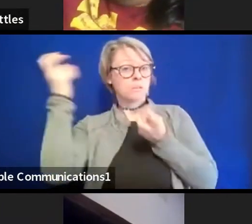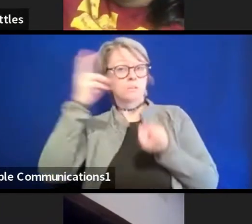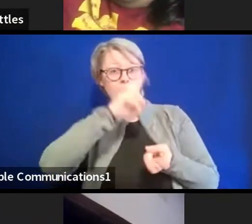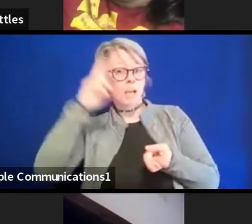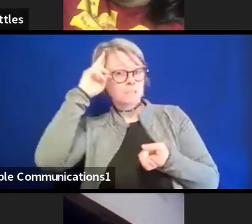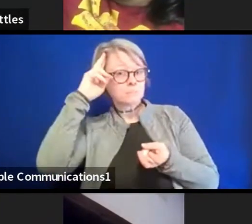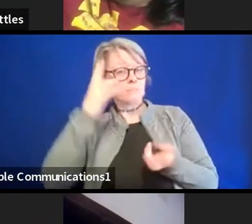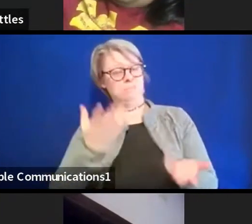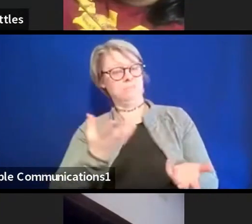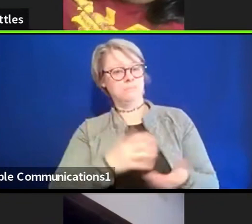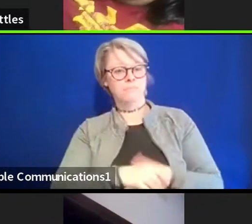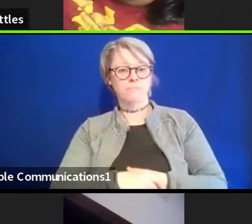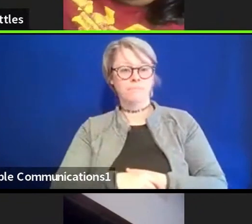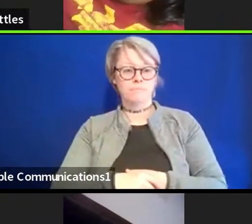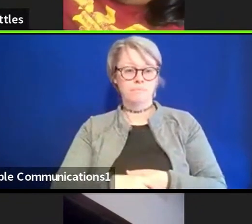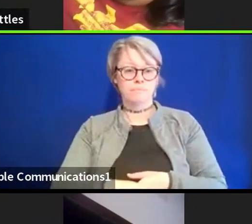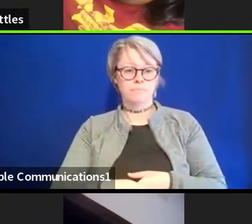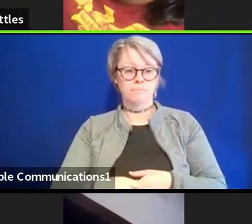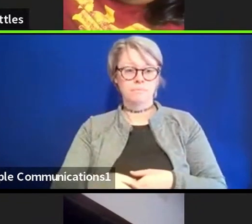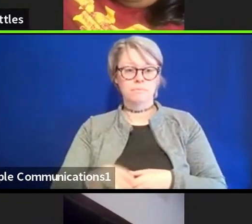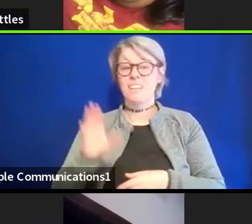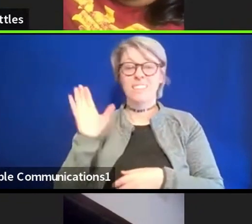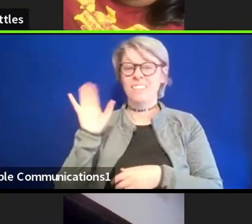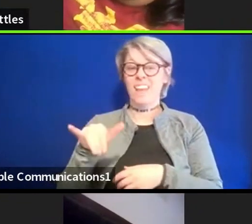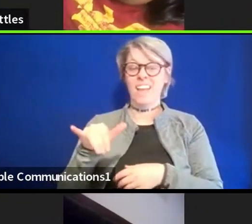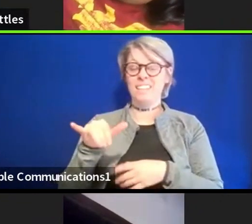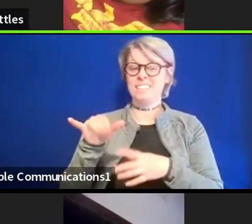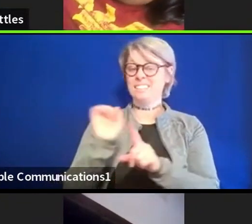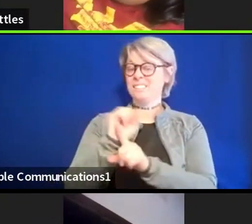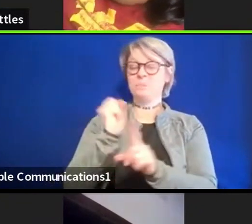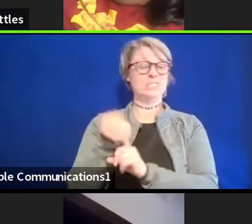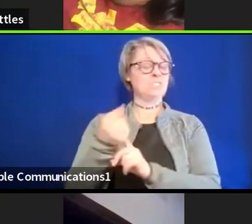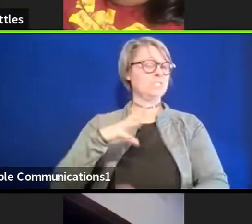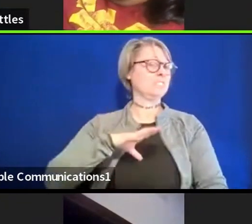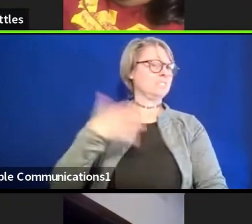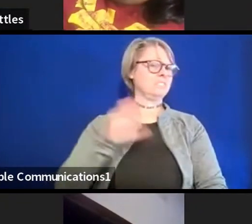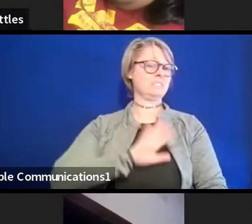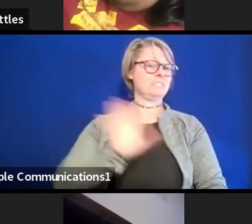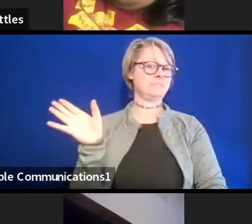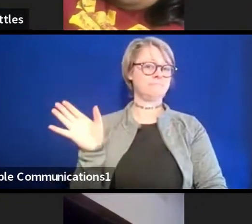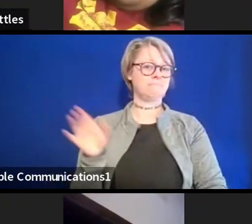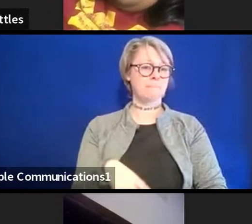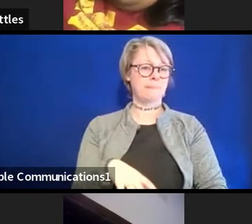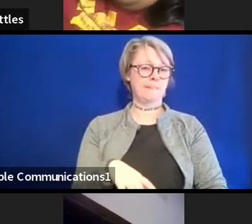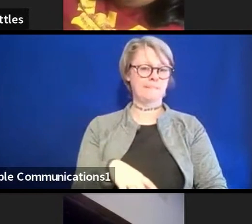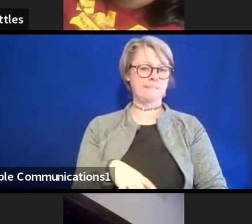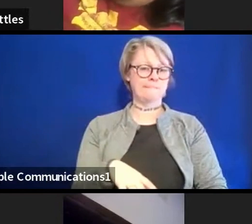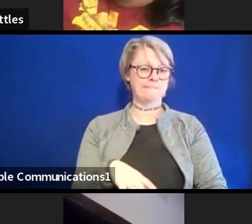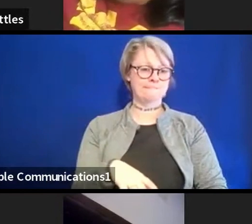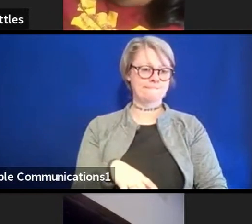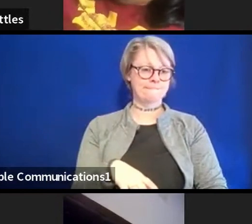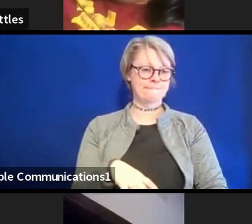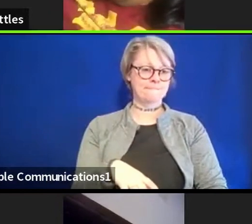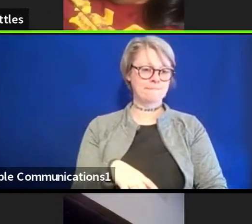on it. it's a life and death situation for me. And Why do that's you why think, that's why I'm